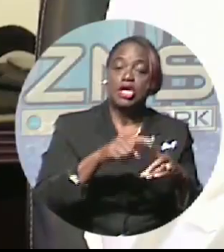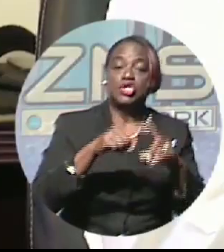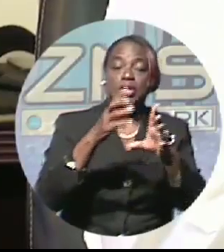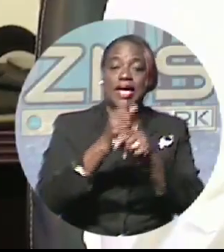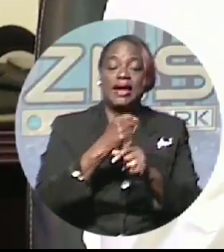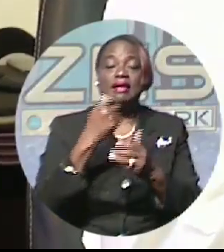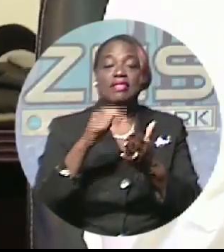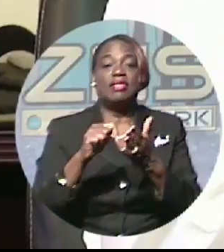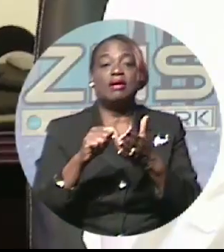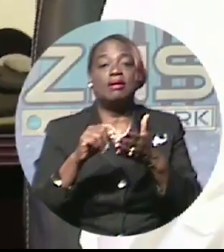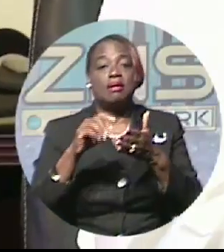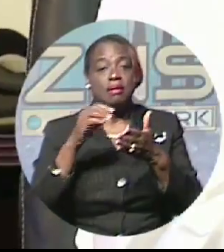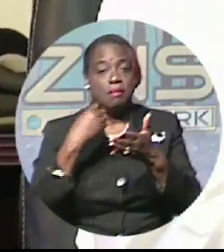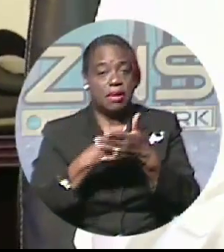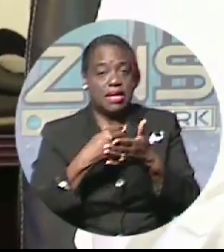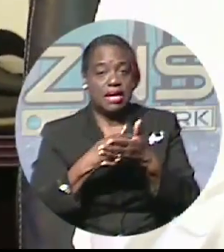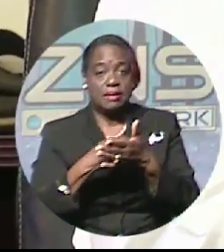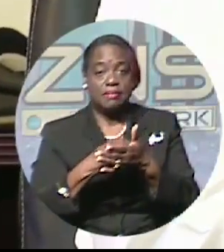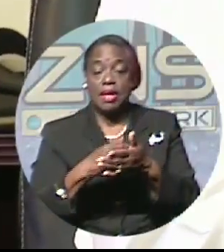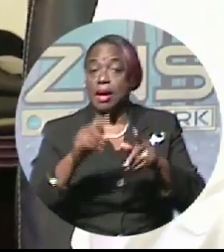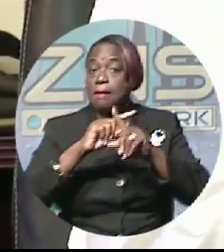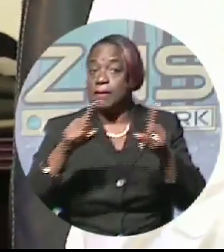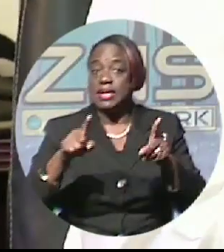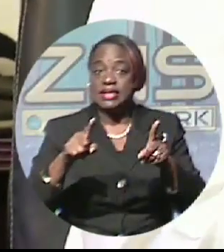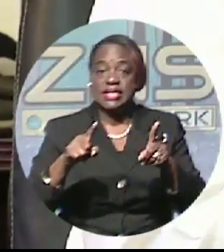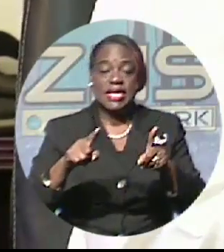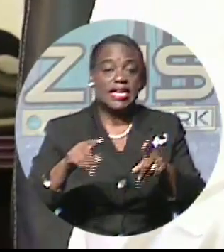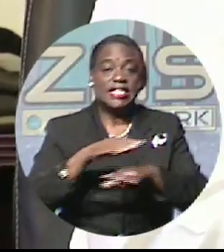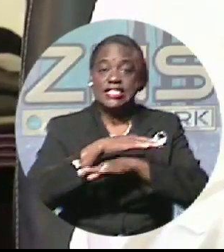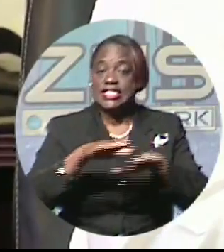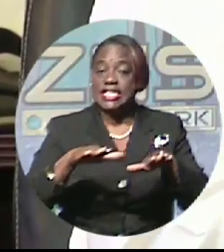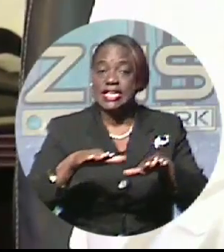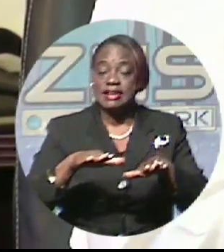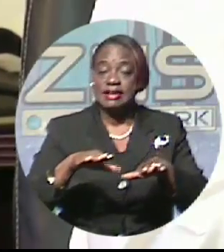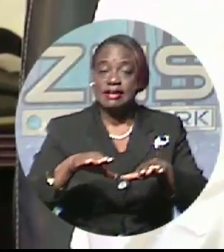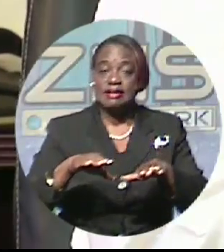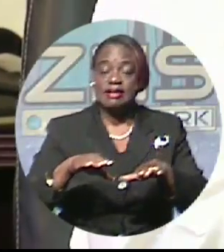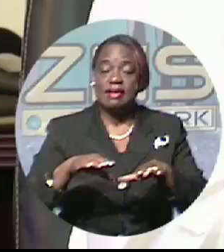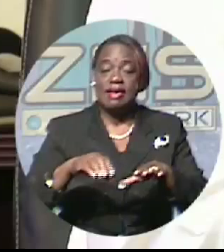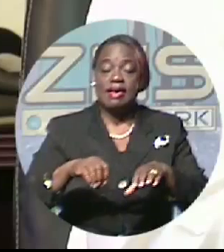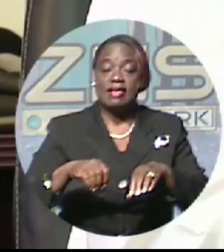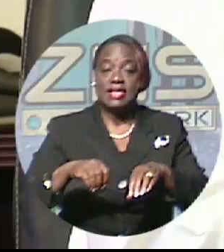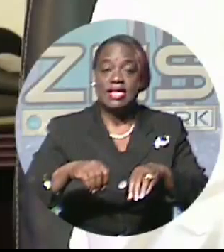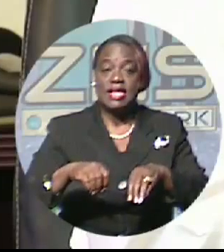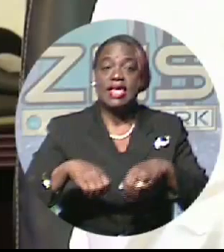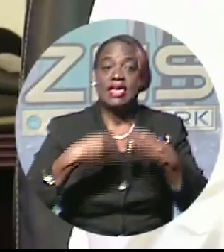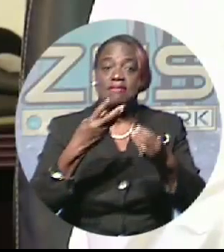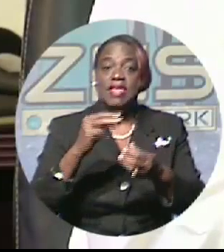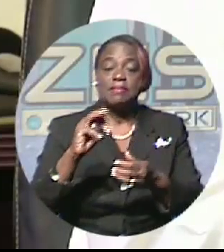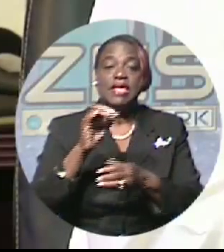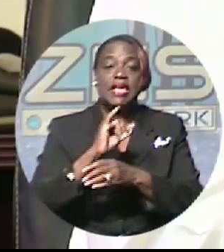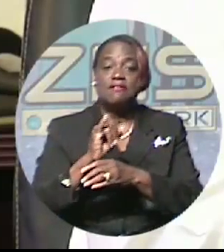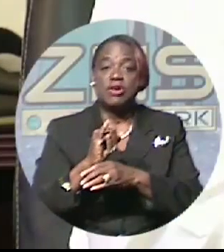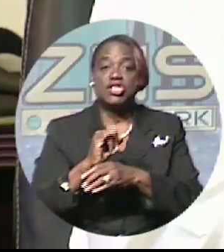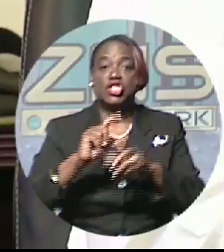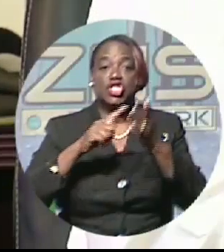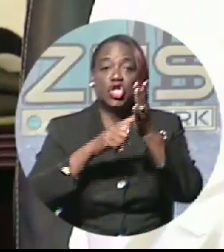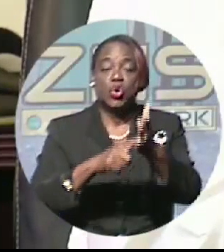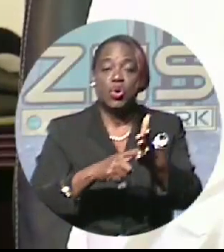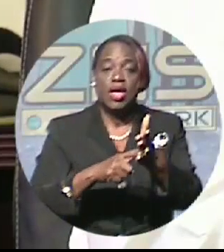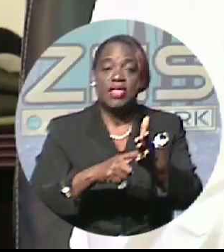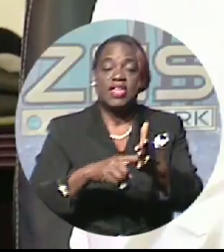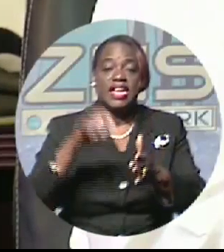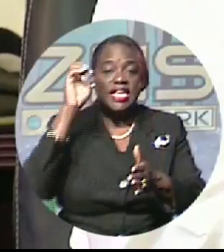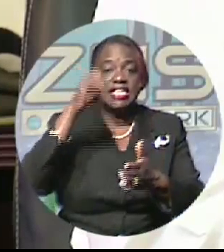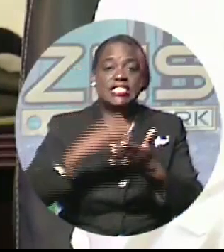out, he has not given us the invoices to demonstrate that he has injected his capital of $5,000. And that could come